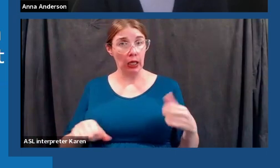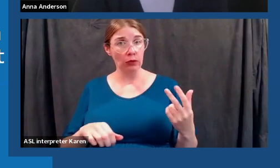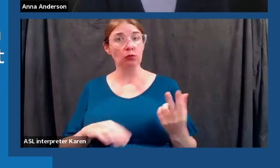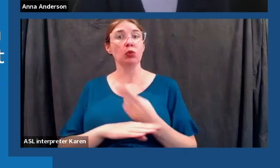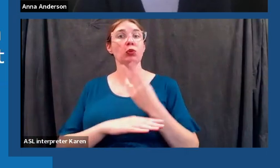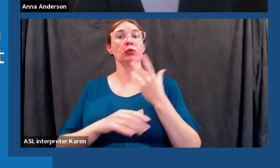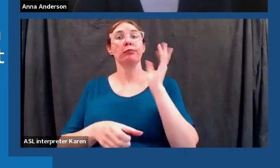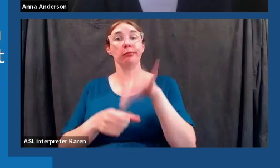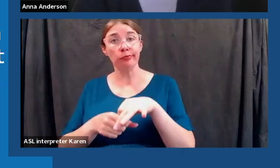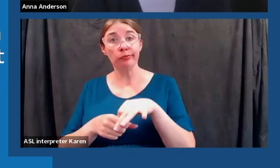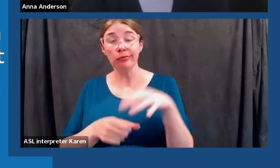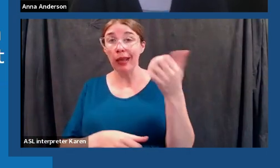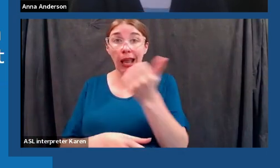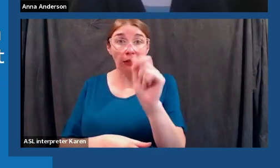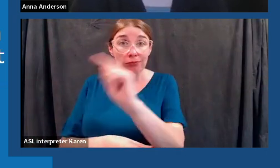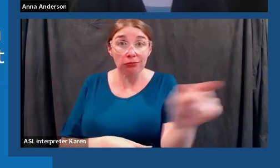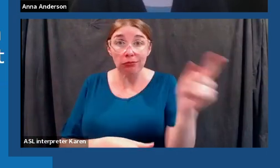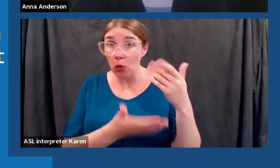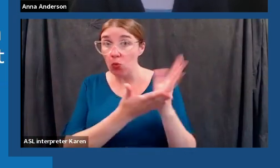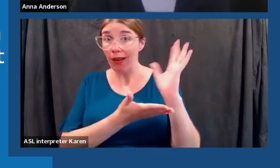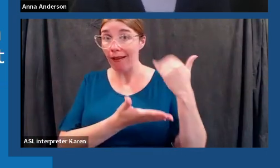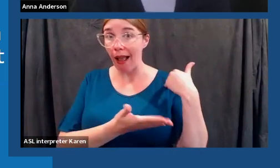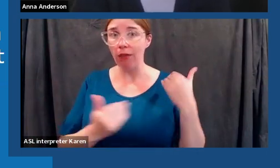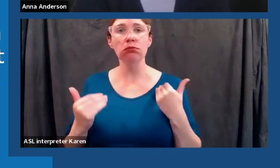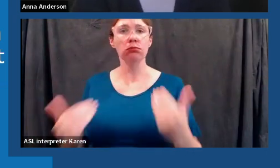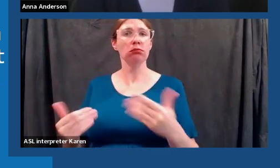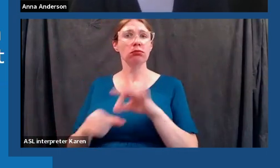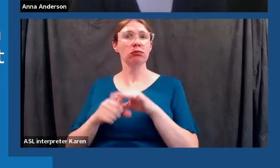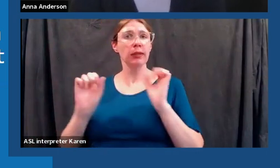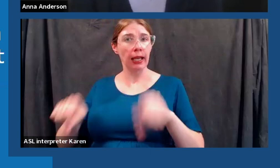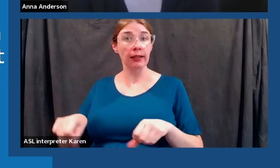by anybody that has that right. Next.